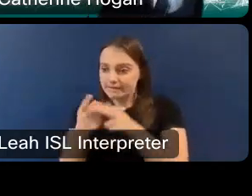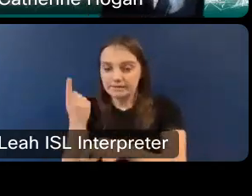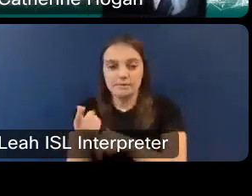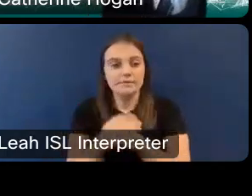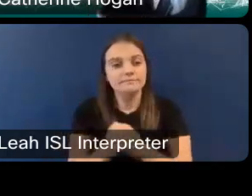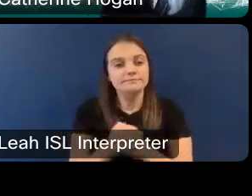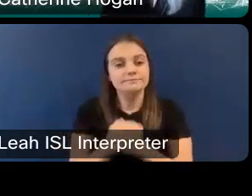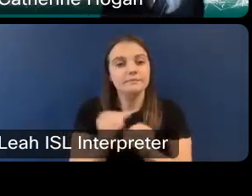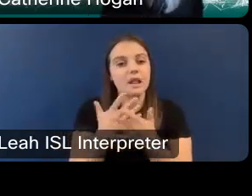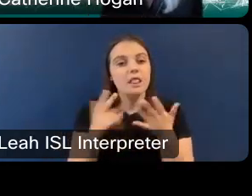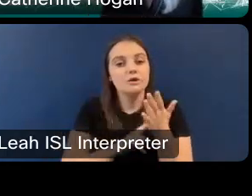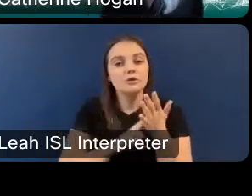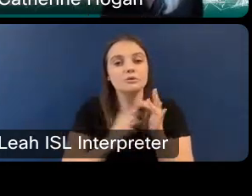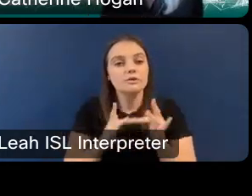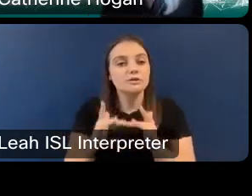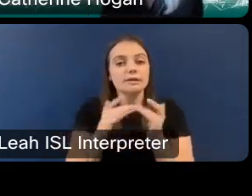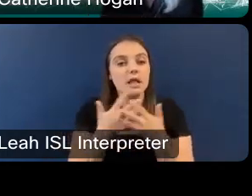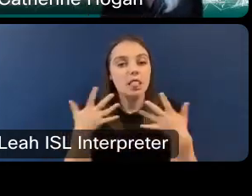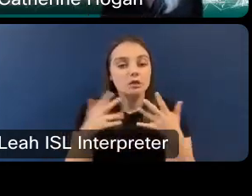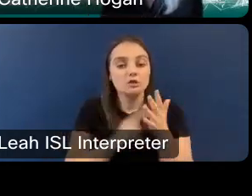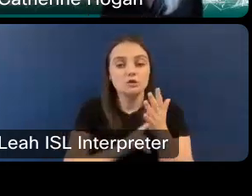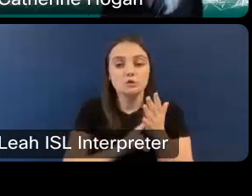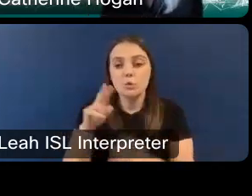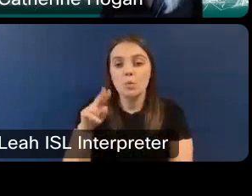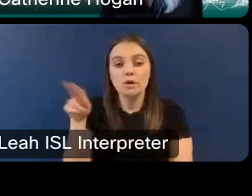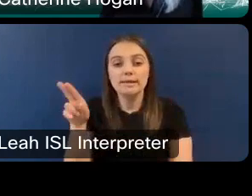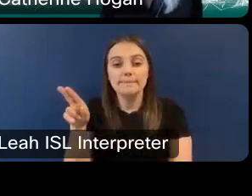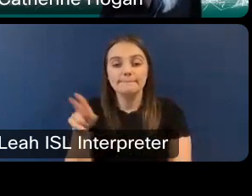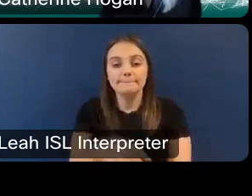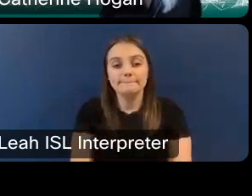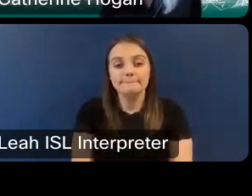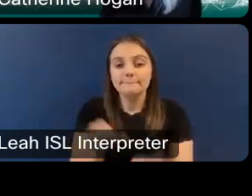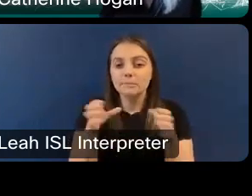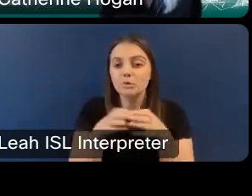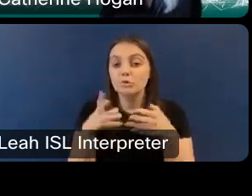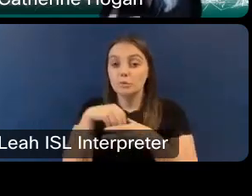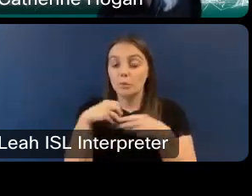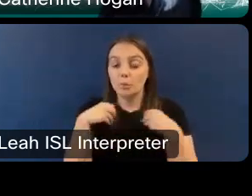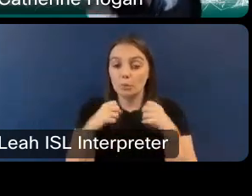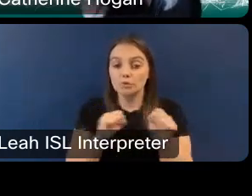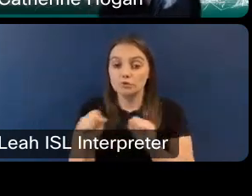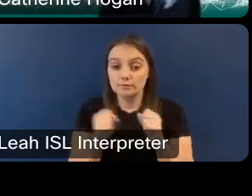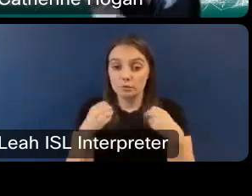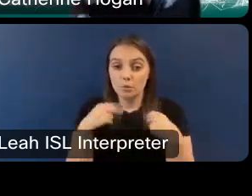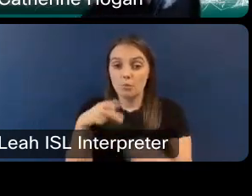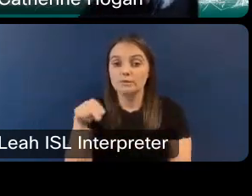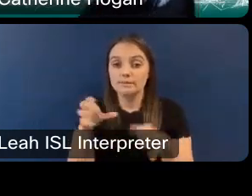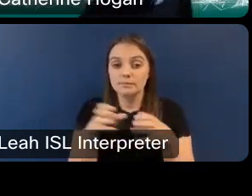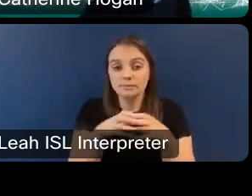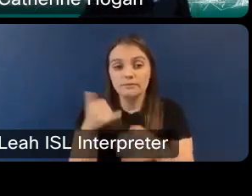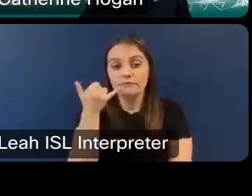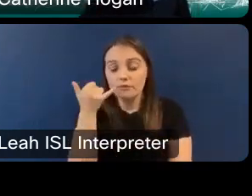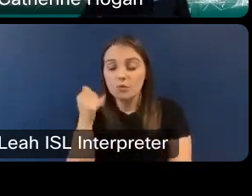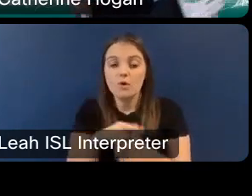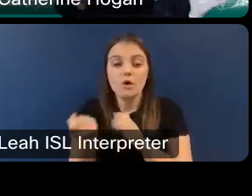internet. A significant amount of people are using WhatsApp groups within their own services, and then phone calls, bleeps,